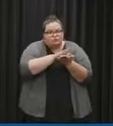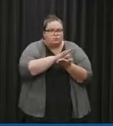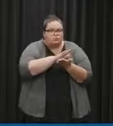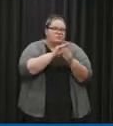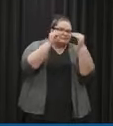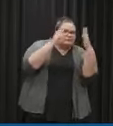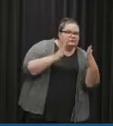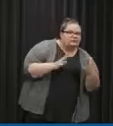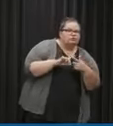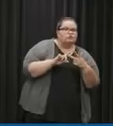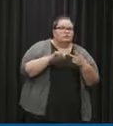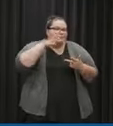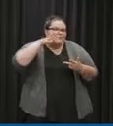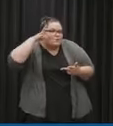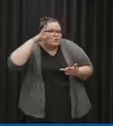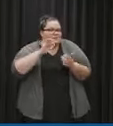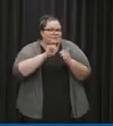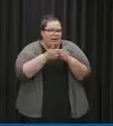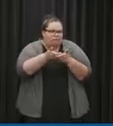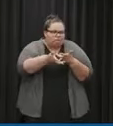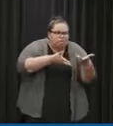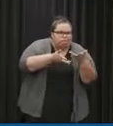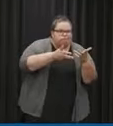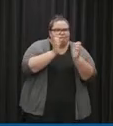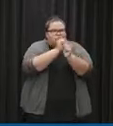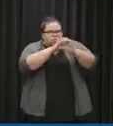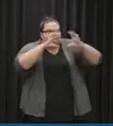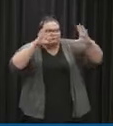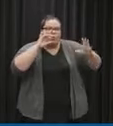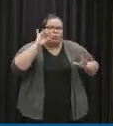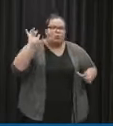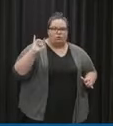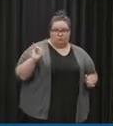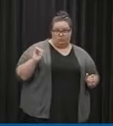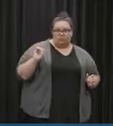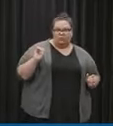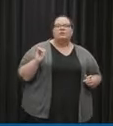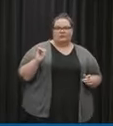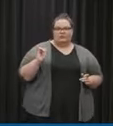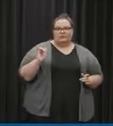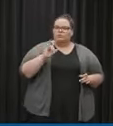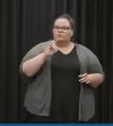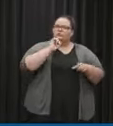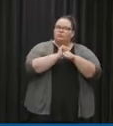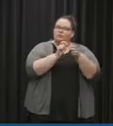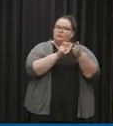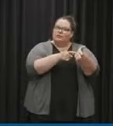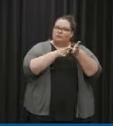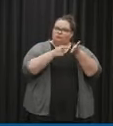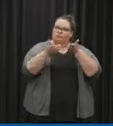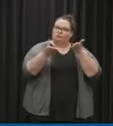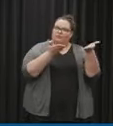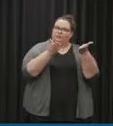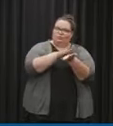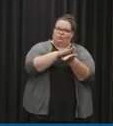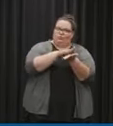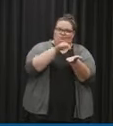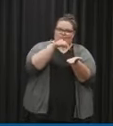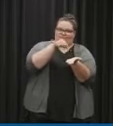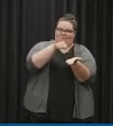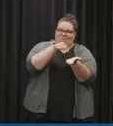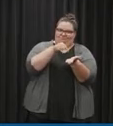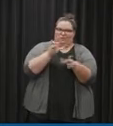can do in the school setting and what they need to be prepared for. And again, this really is an essential service that the schools are